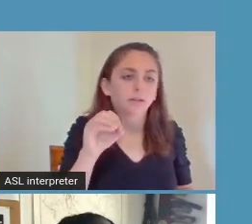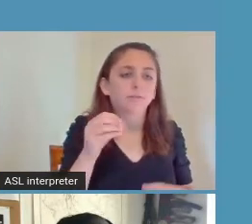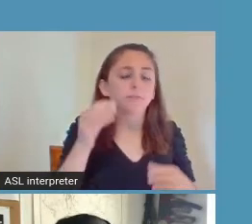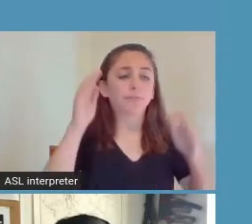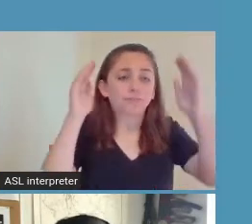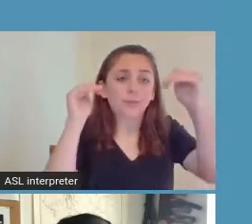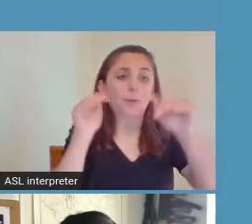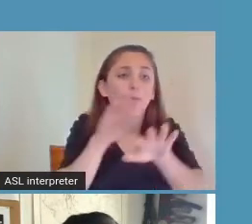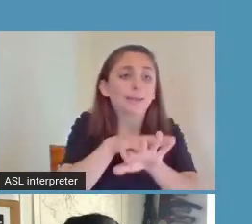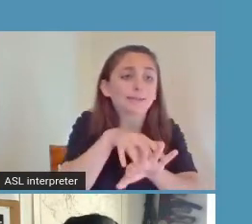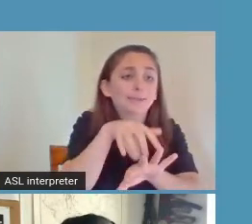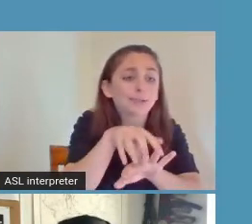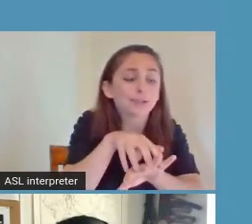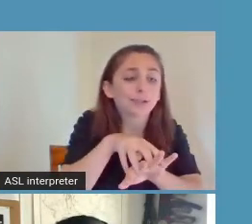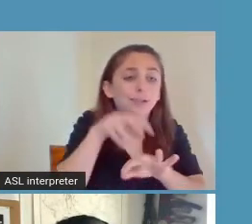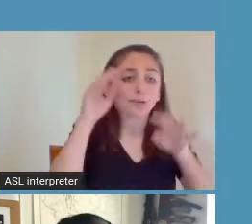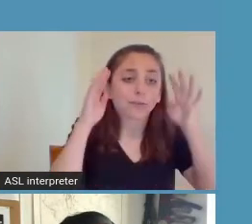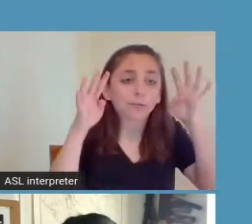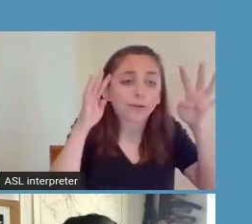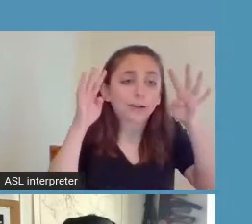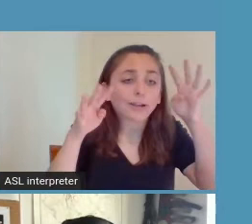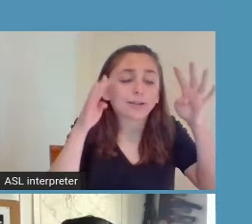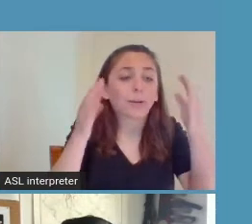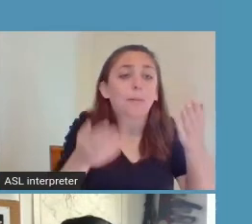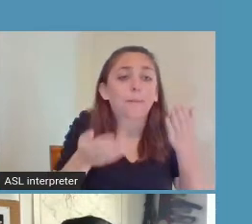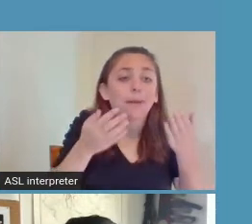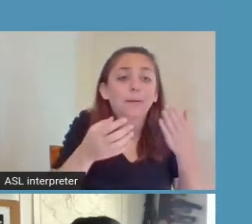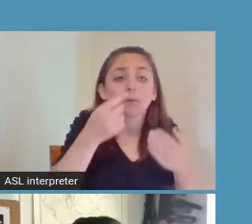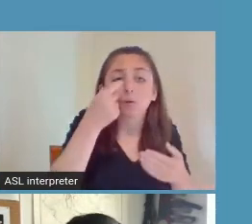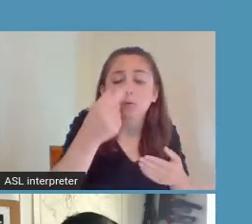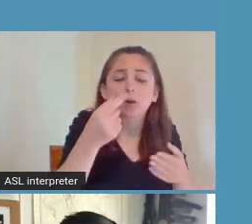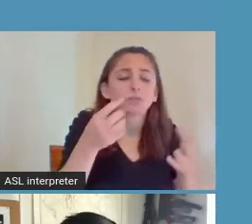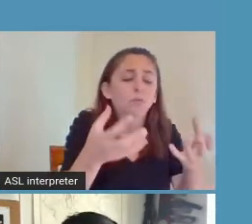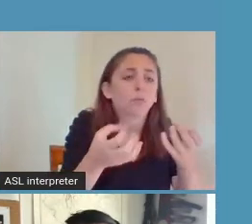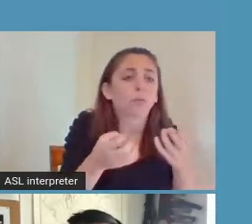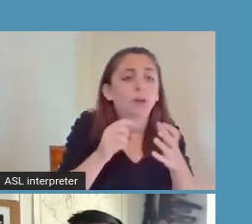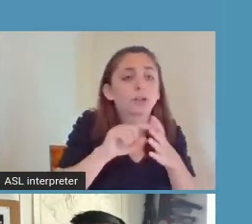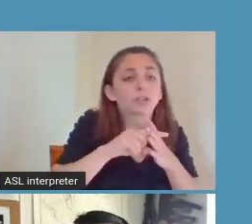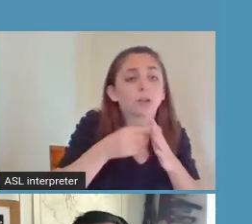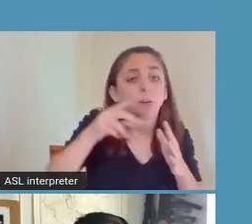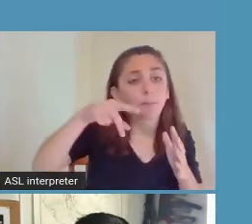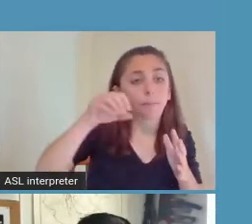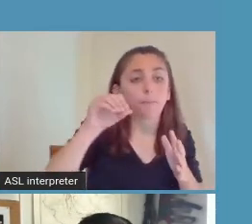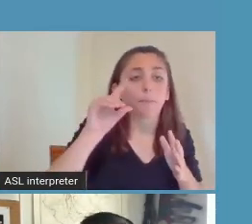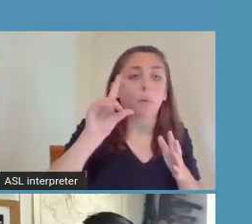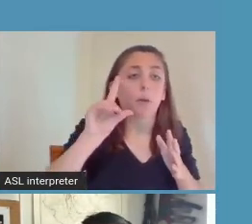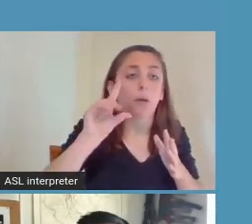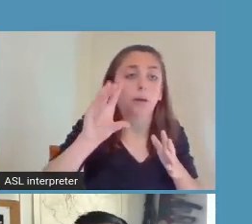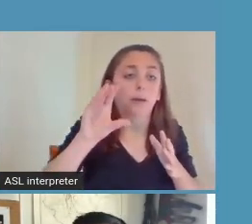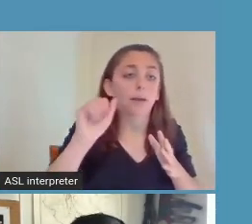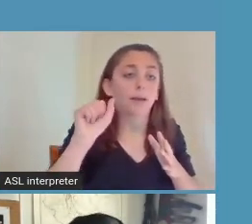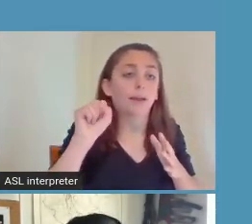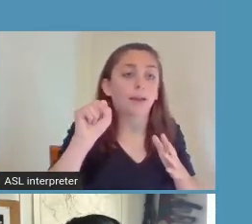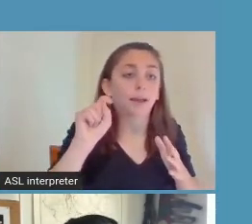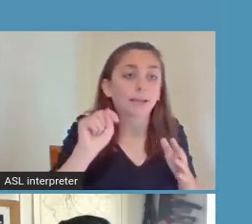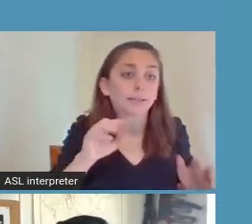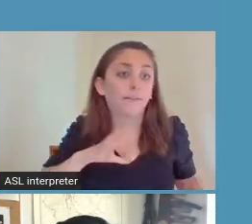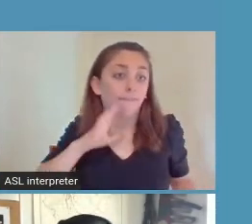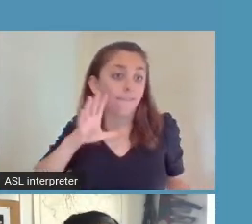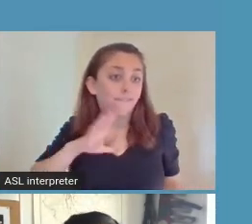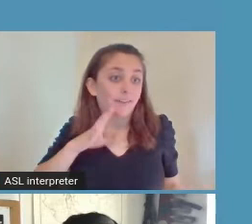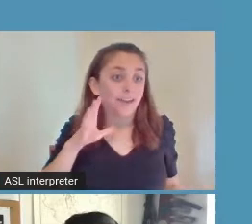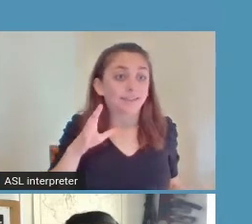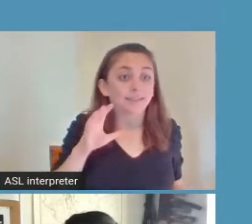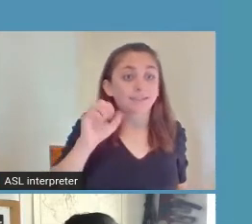who might be seeing this or who want to start a podcast know that they don't have to have a super studio supported by some